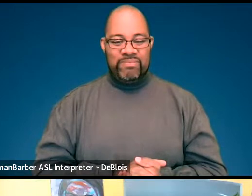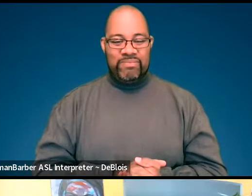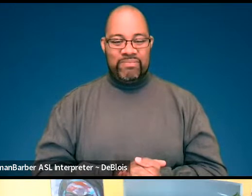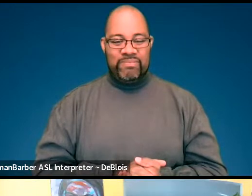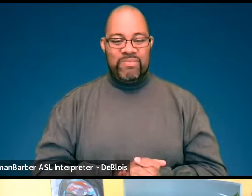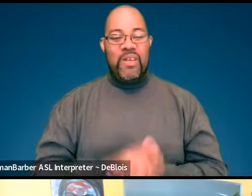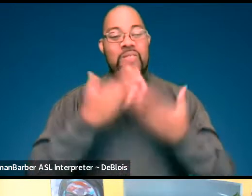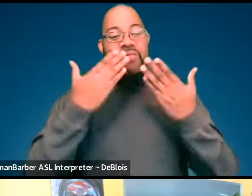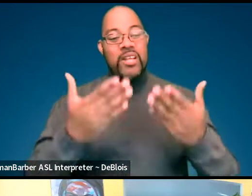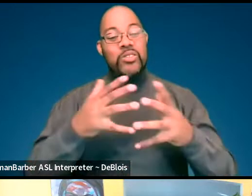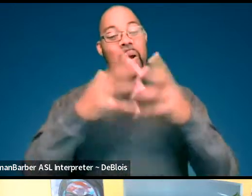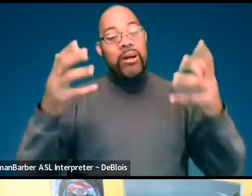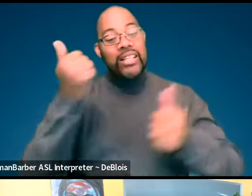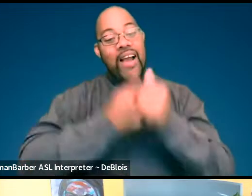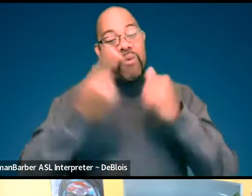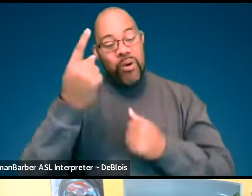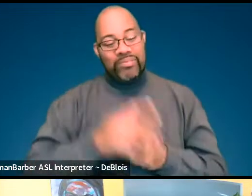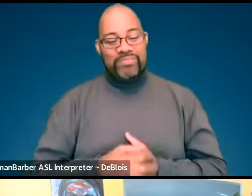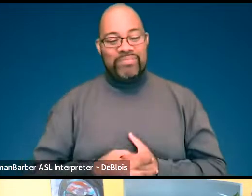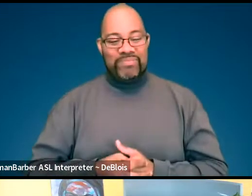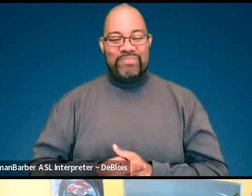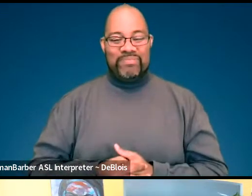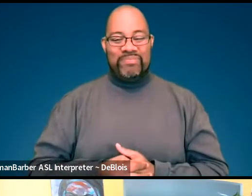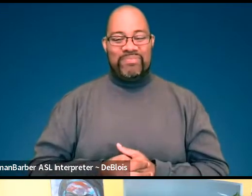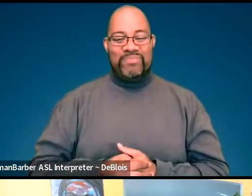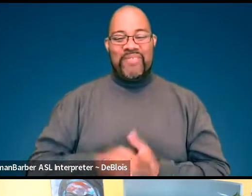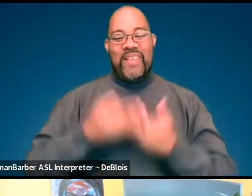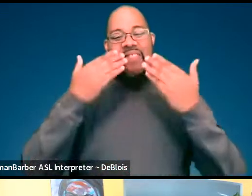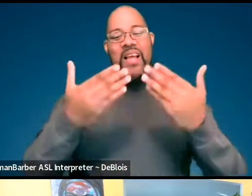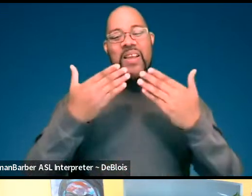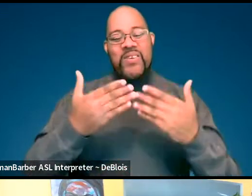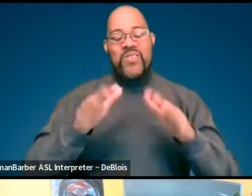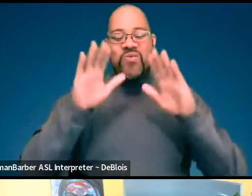So thank you so much, everybody. Yeah, thank you. It was